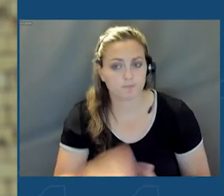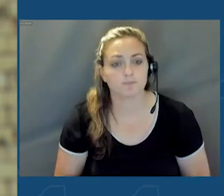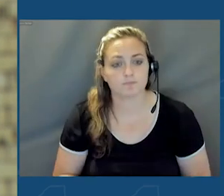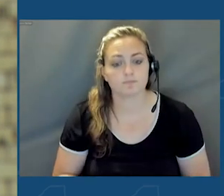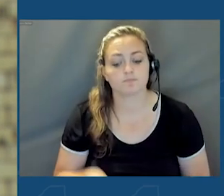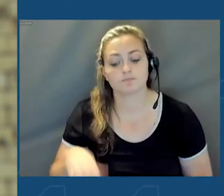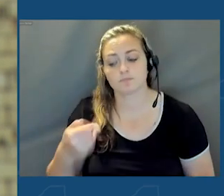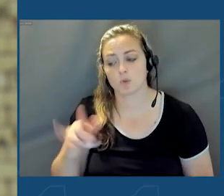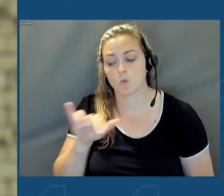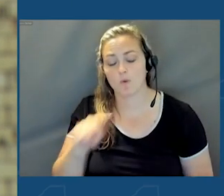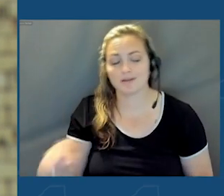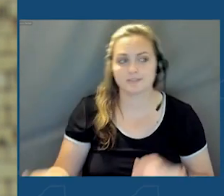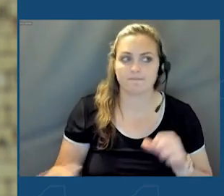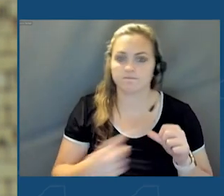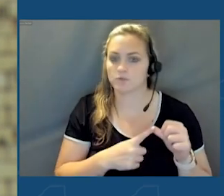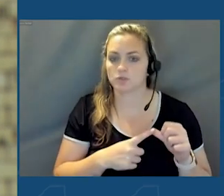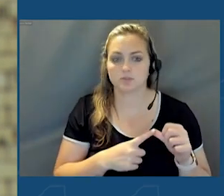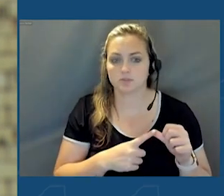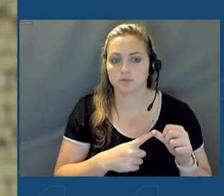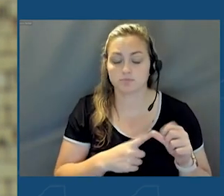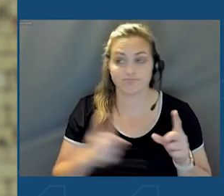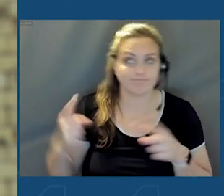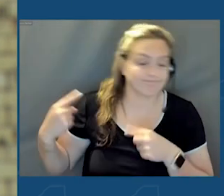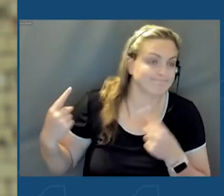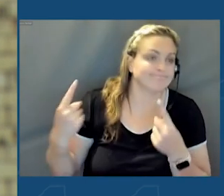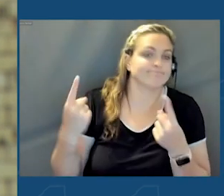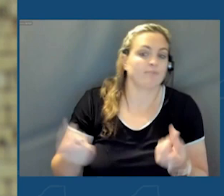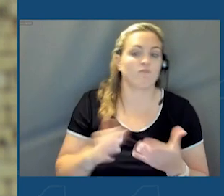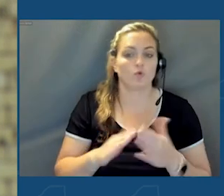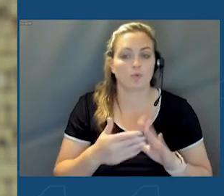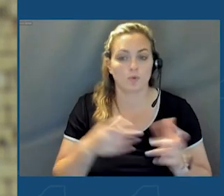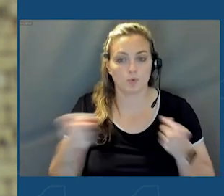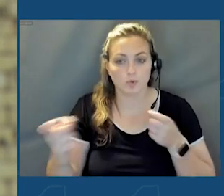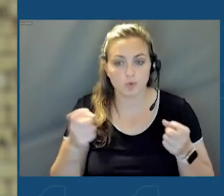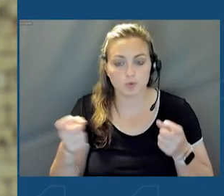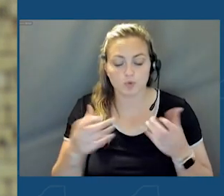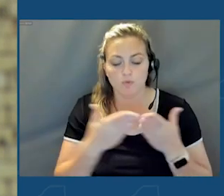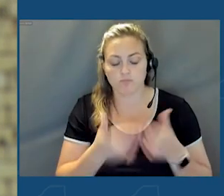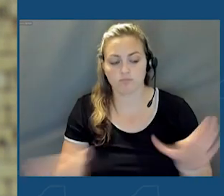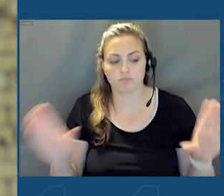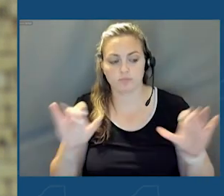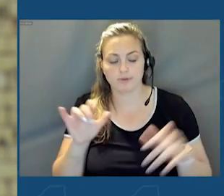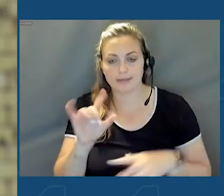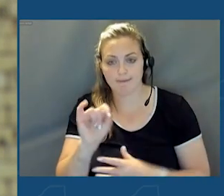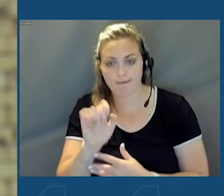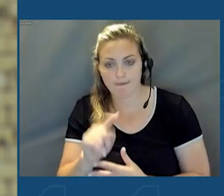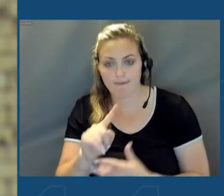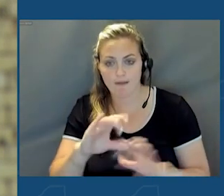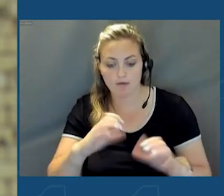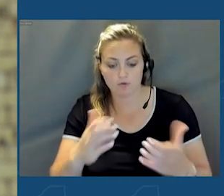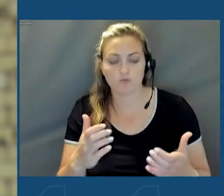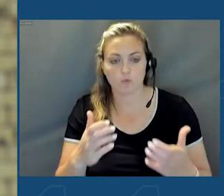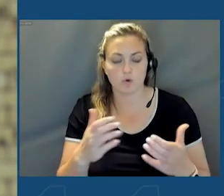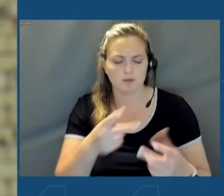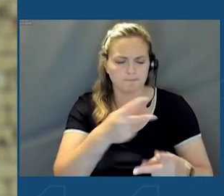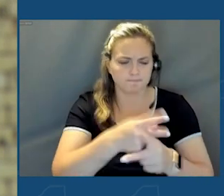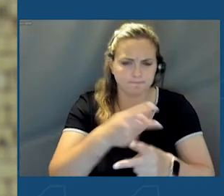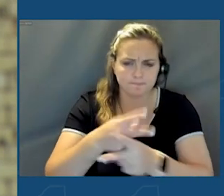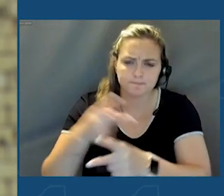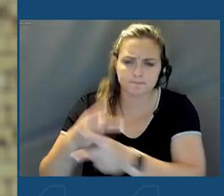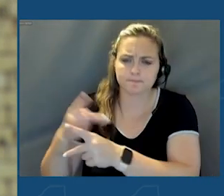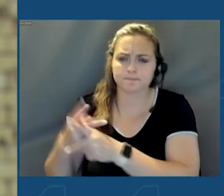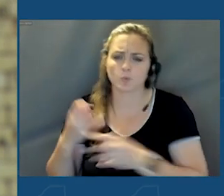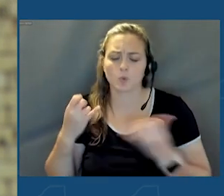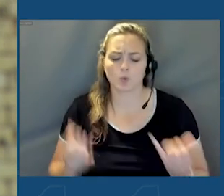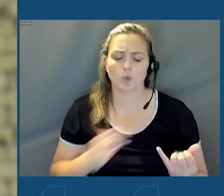is the first ever to have a community-controlled oversight task force, jointly overseeing with our current council